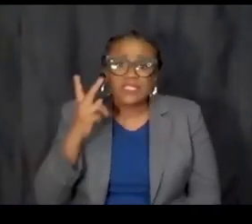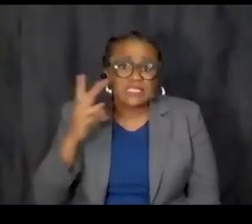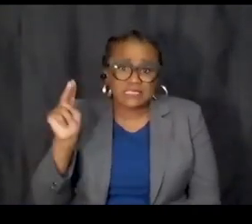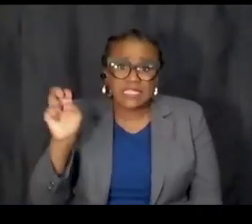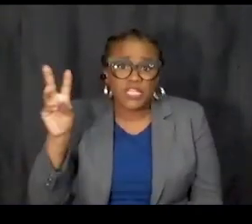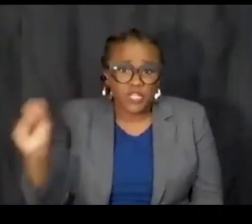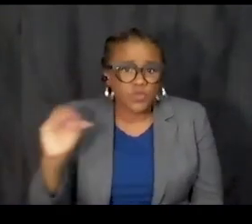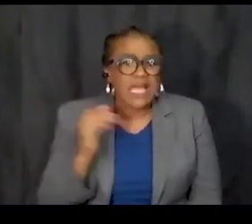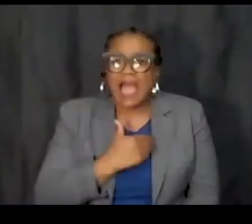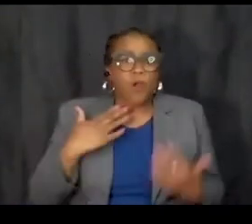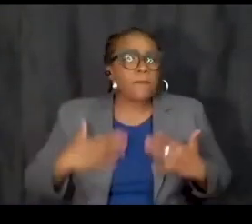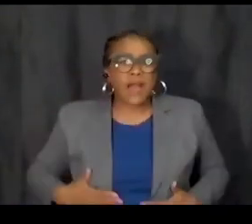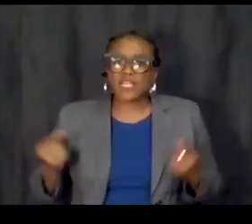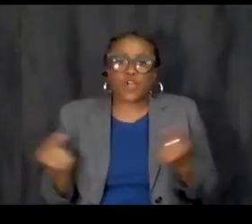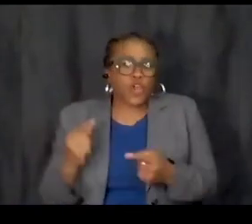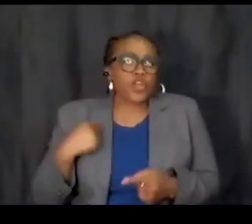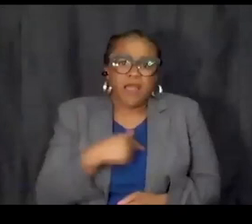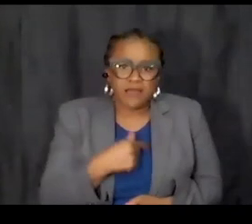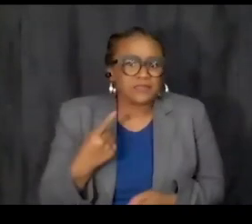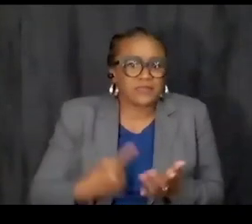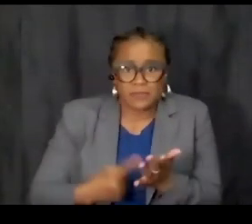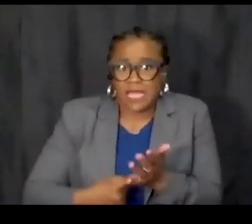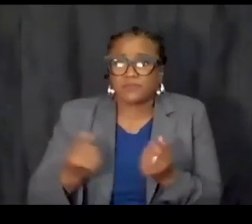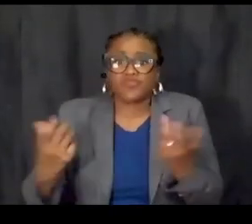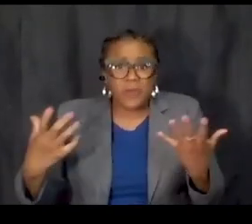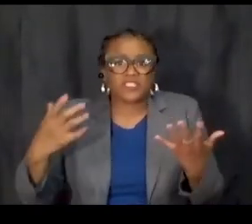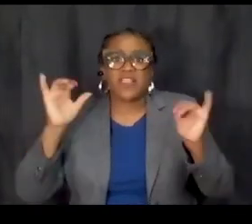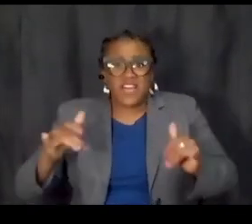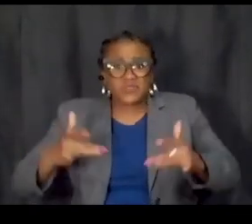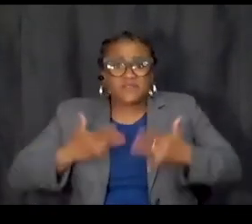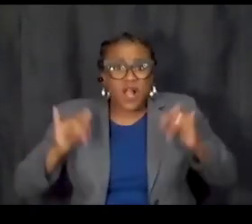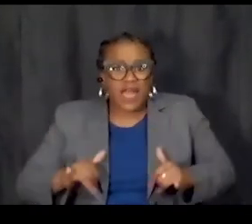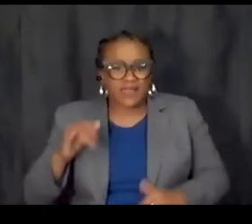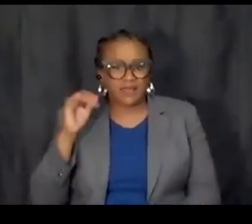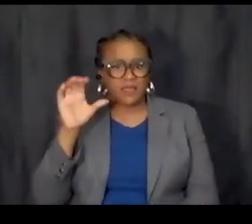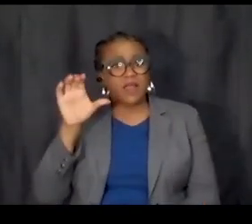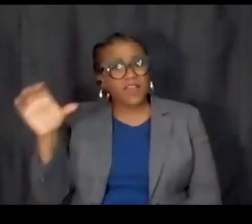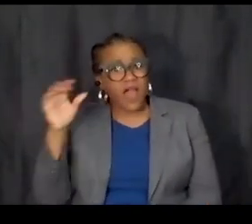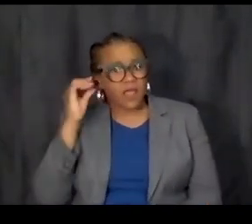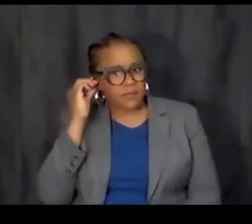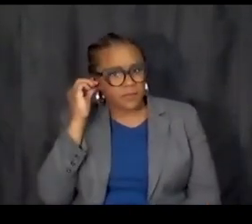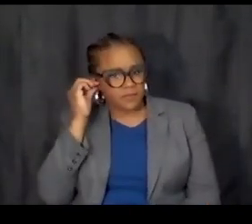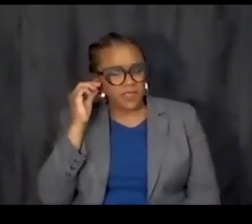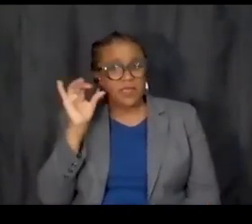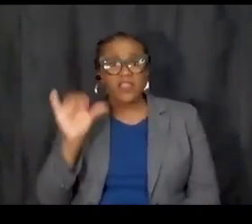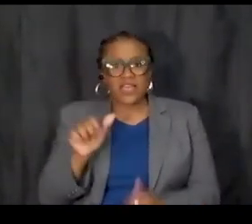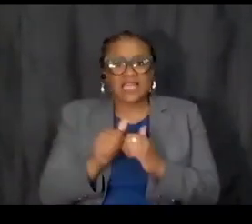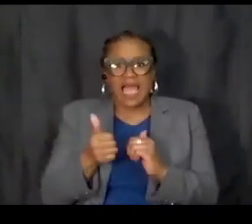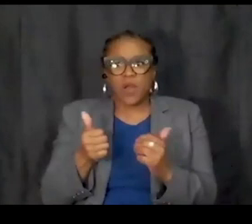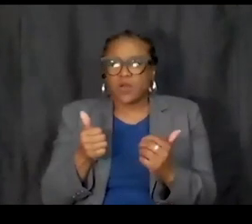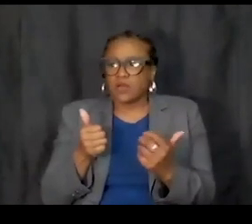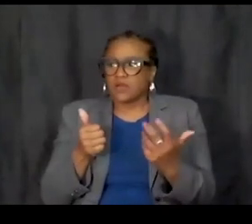so much. That's what it felt like, you know, being at Cave Canem, that was almost implicit and understood and